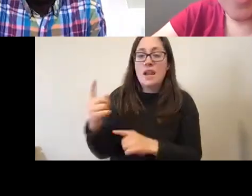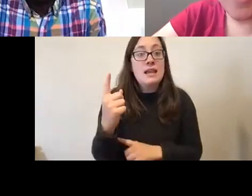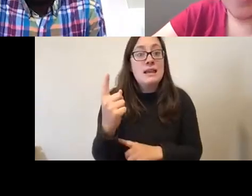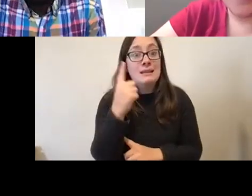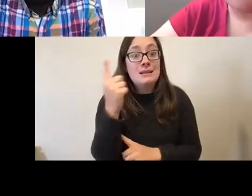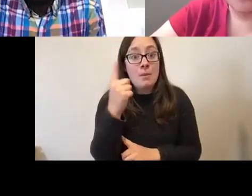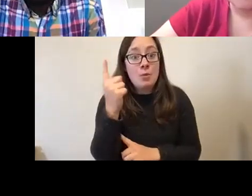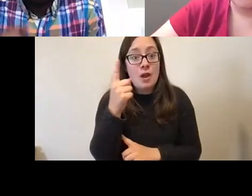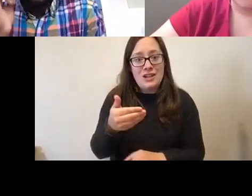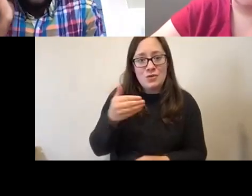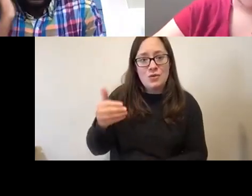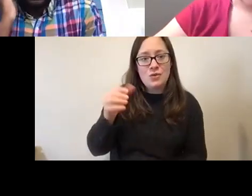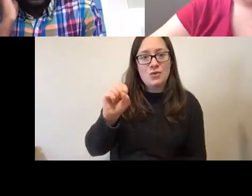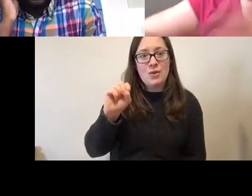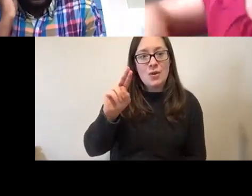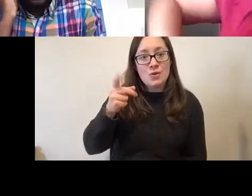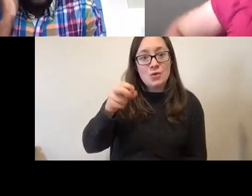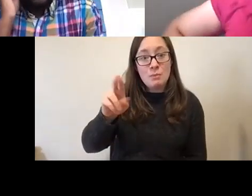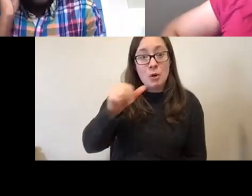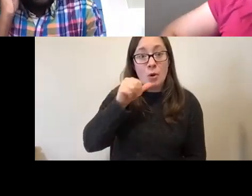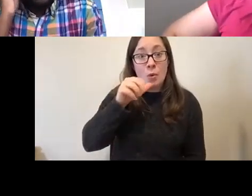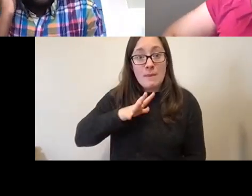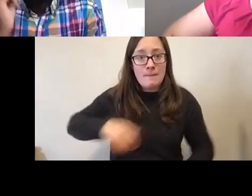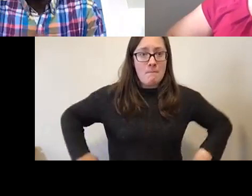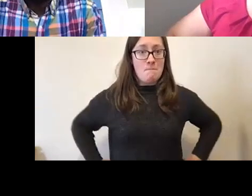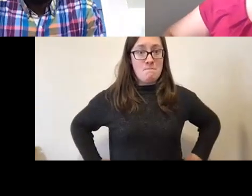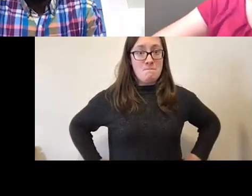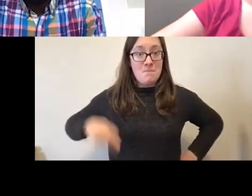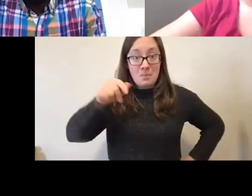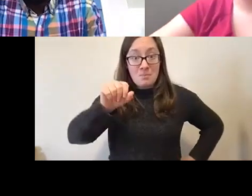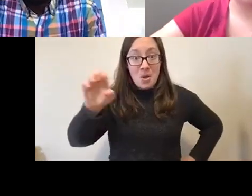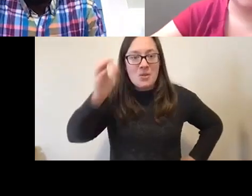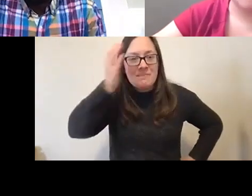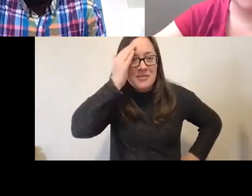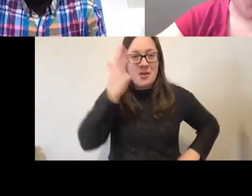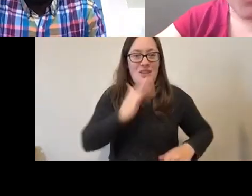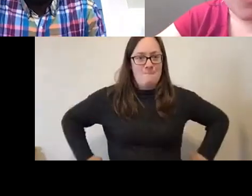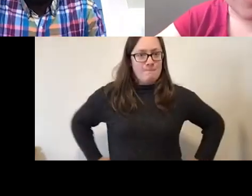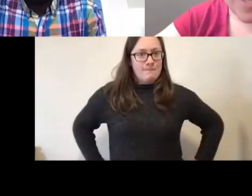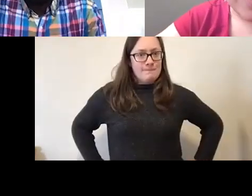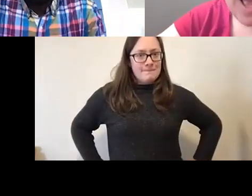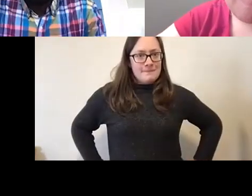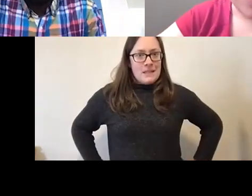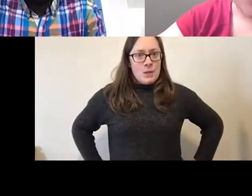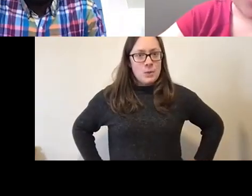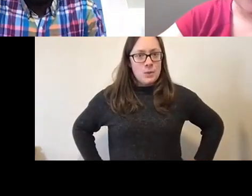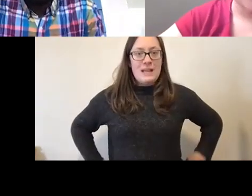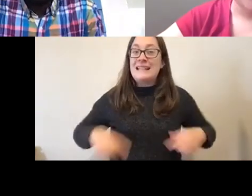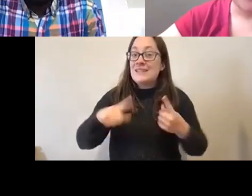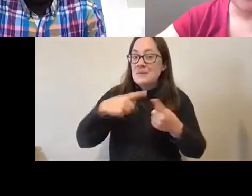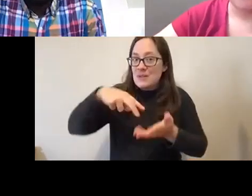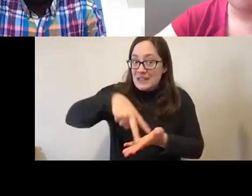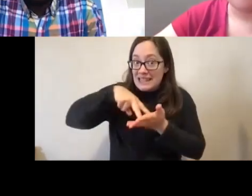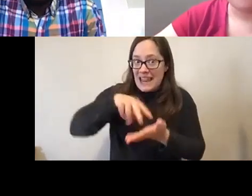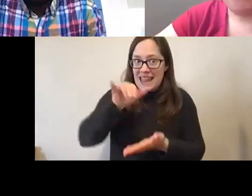pose. And it's like standing up and like, you know, keeping your arms out. And the longer you stand in that